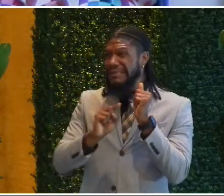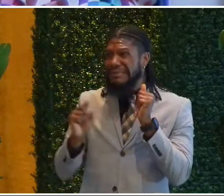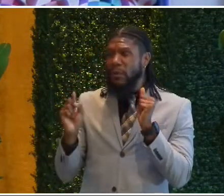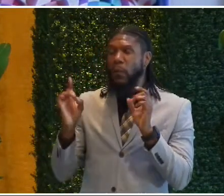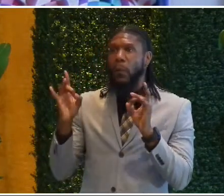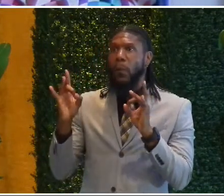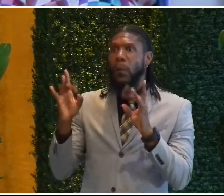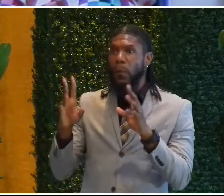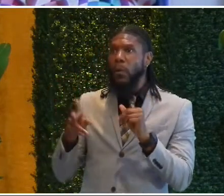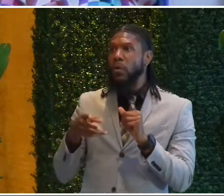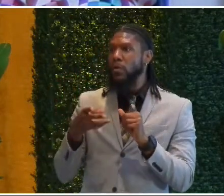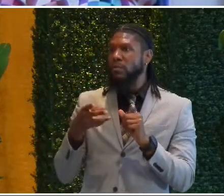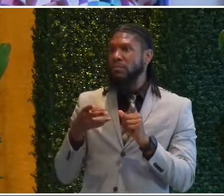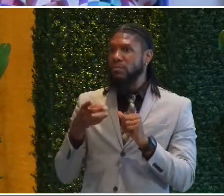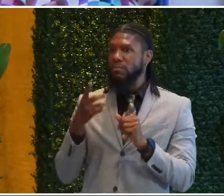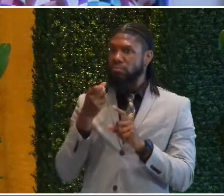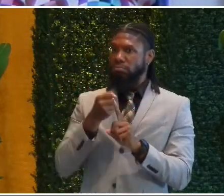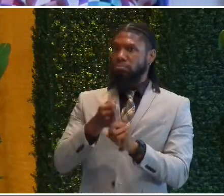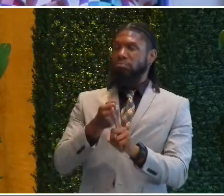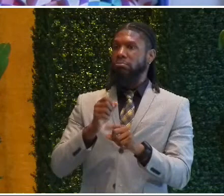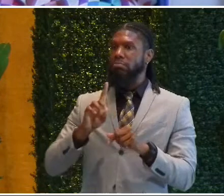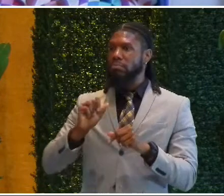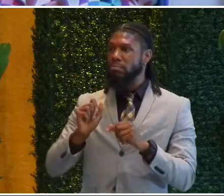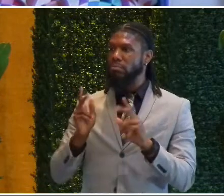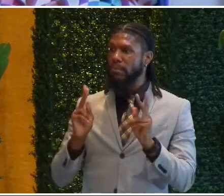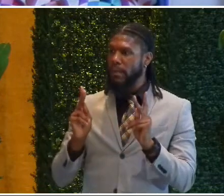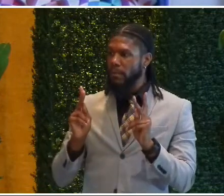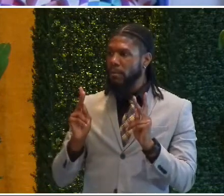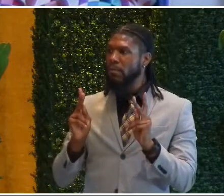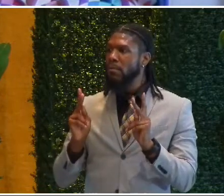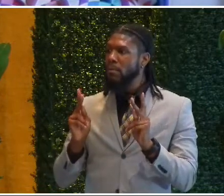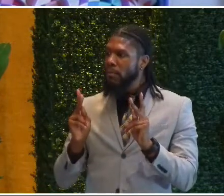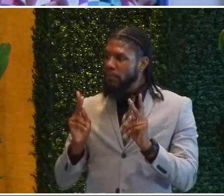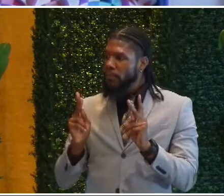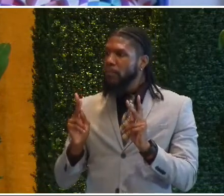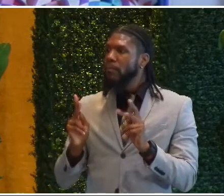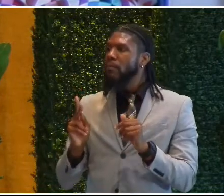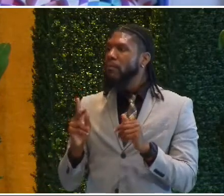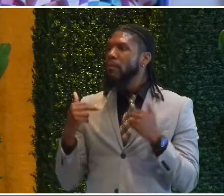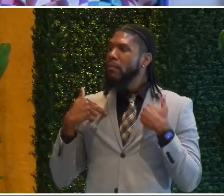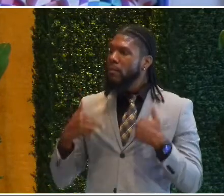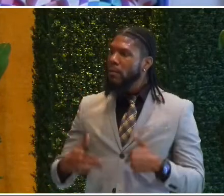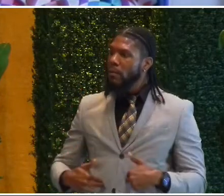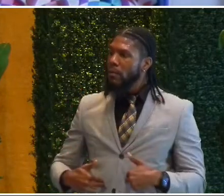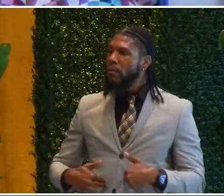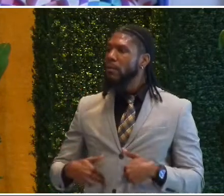people. A lot of it was human trafficking as well, which we don't want to get into.